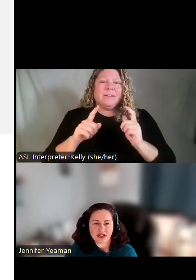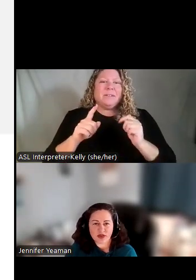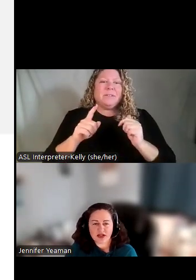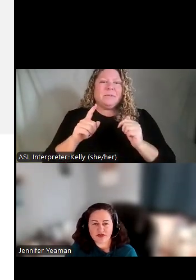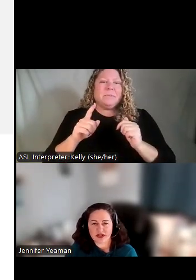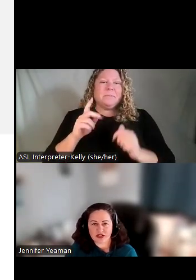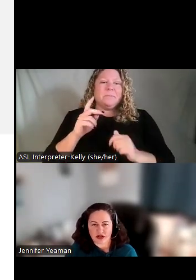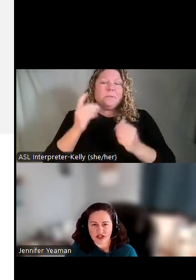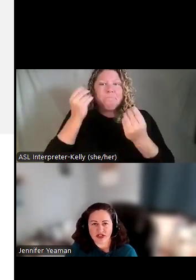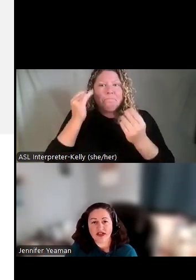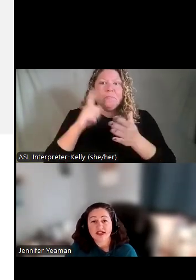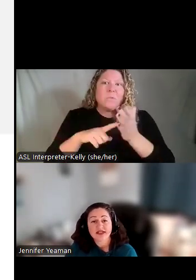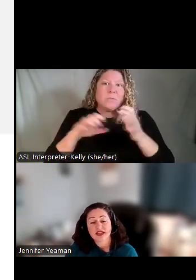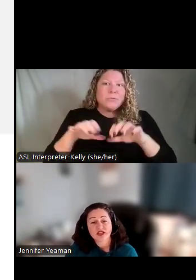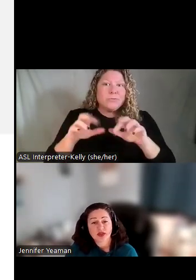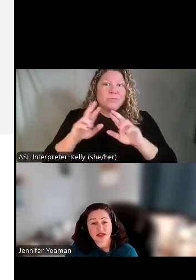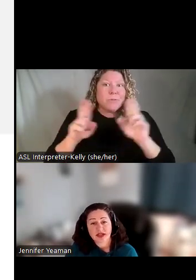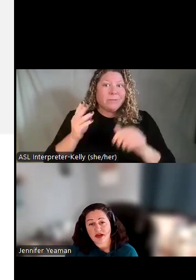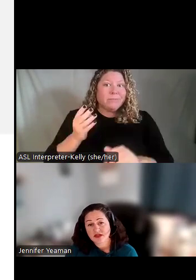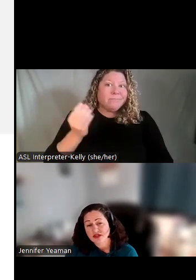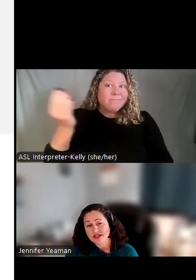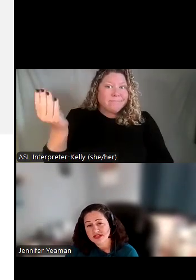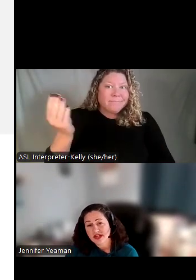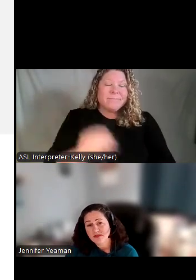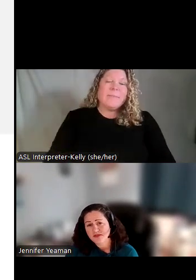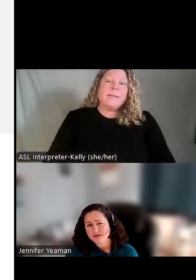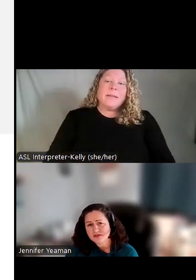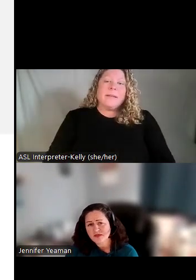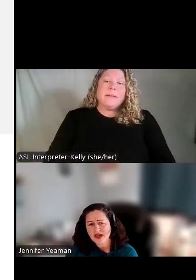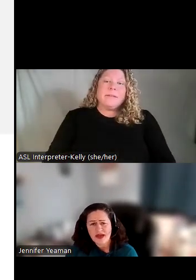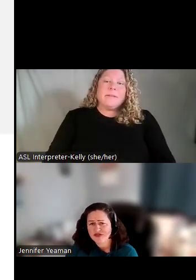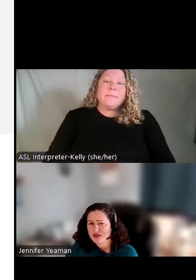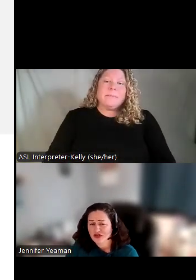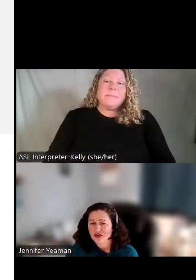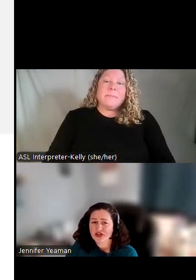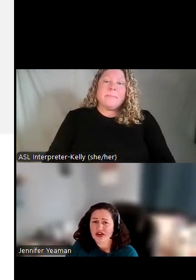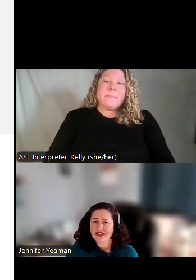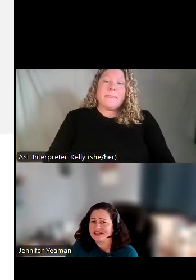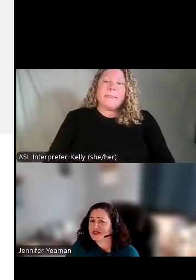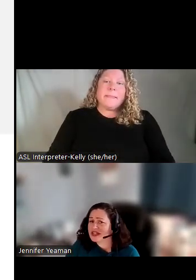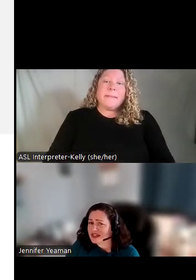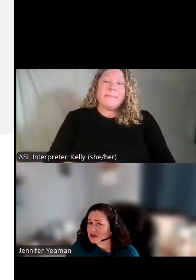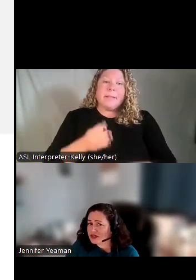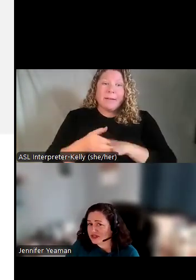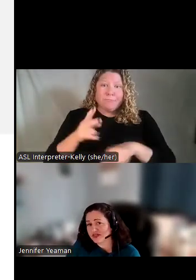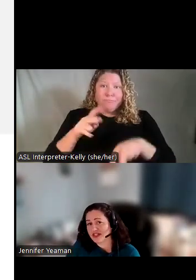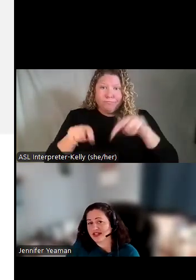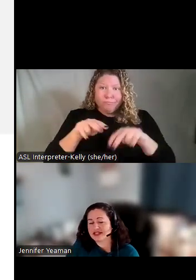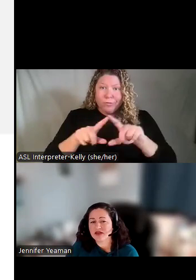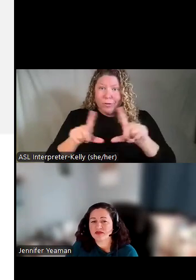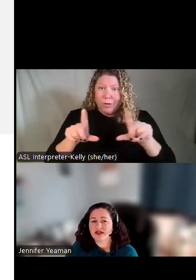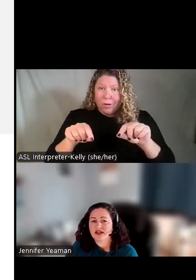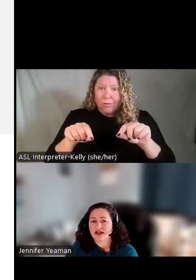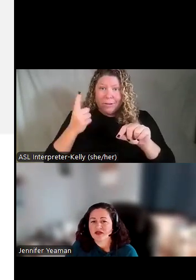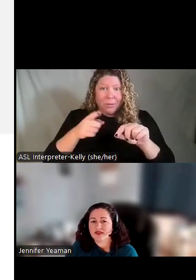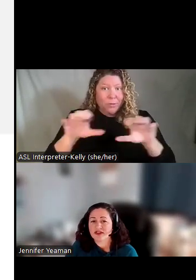learned, see if we're ready to launch. Some things we can think about during this time. After reviewing your card, is there anything you would do differently